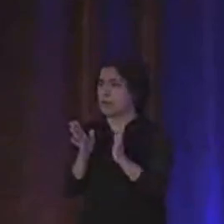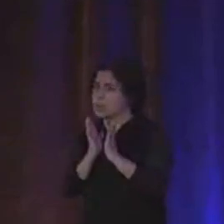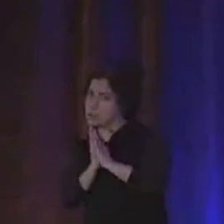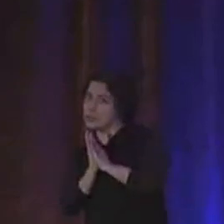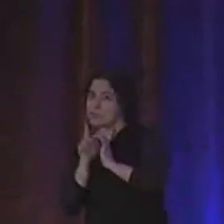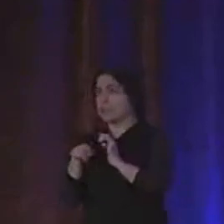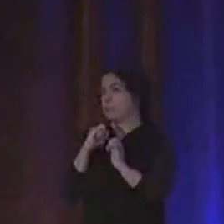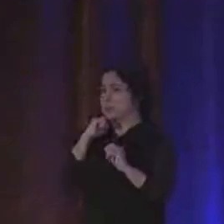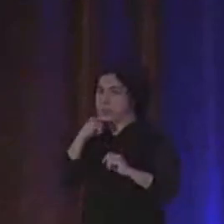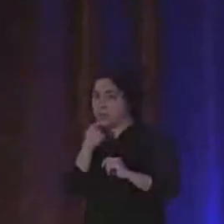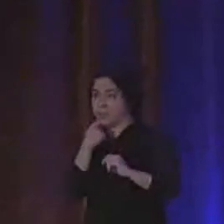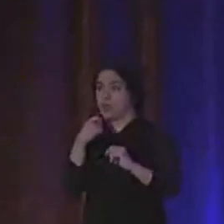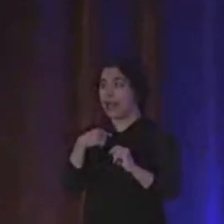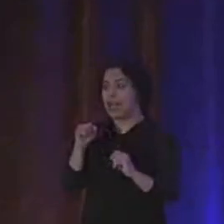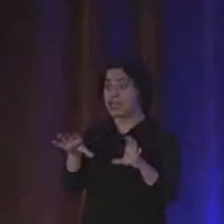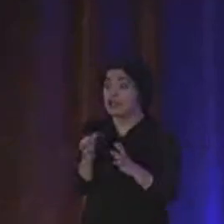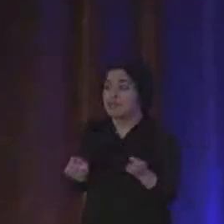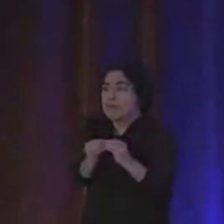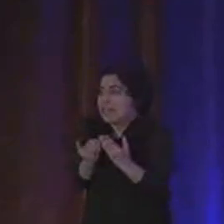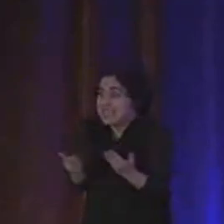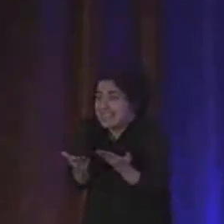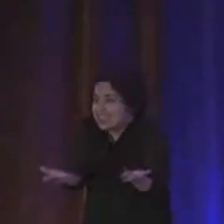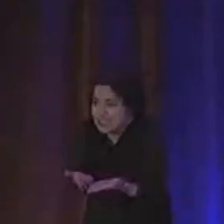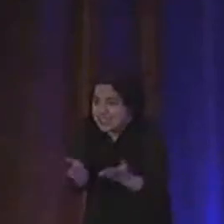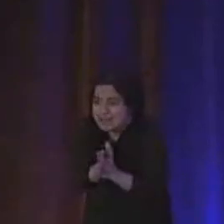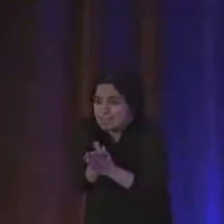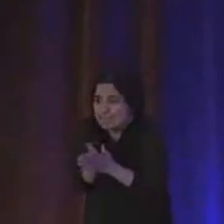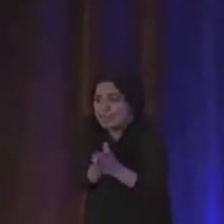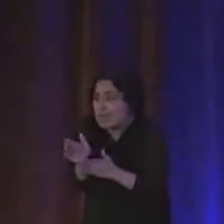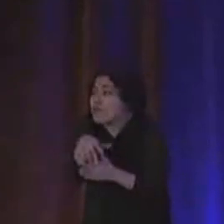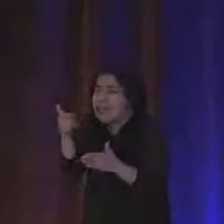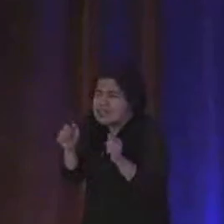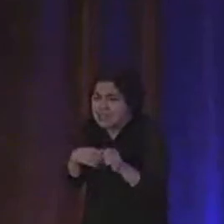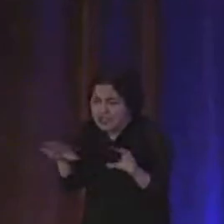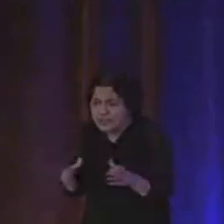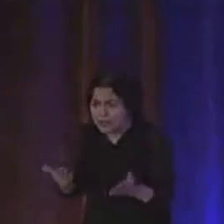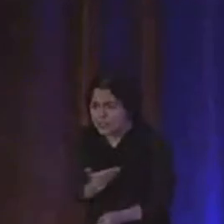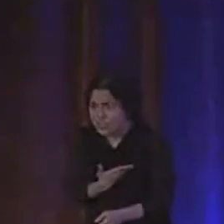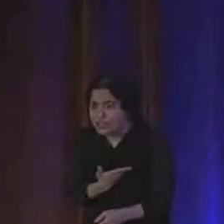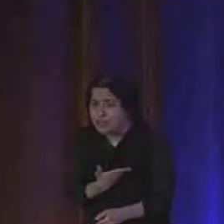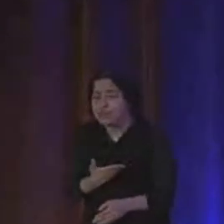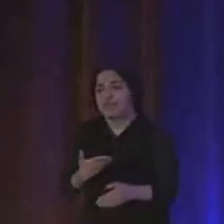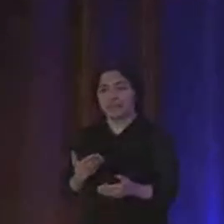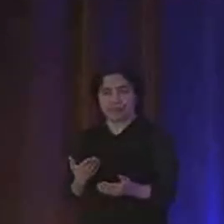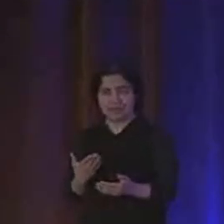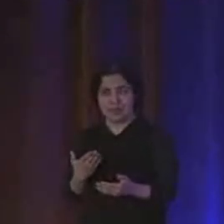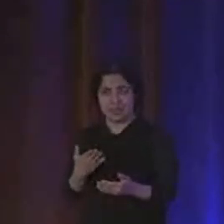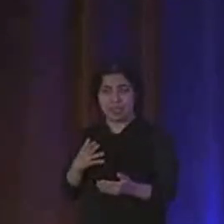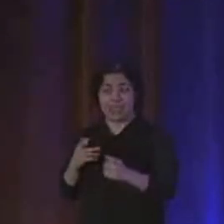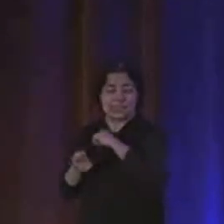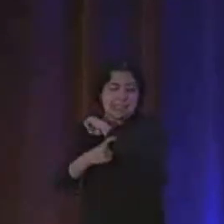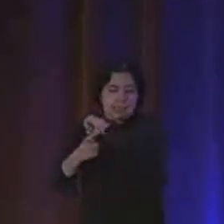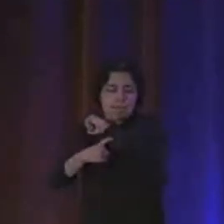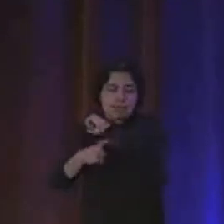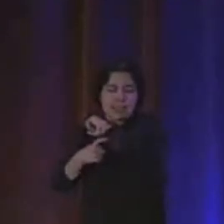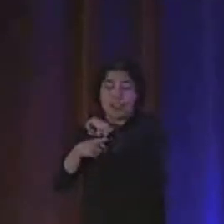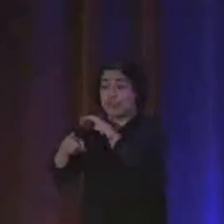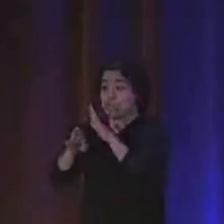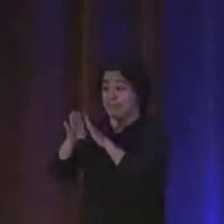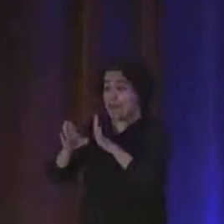cool. I could do a lot of things here. What else can I do here? And it gets really tempting as a developer. You're